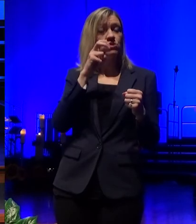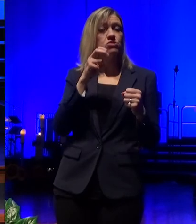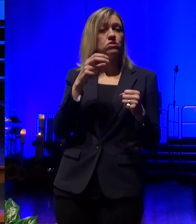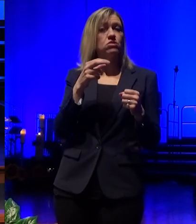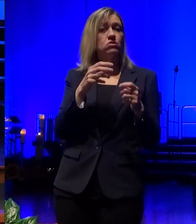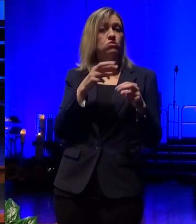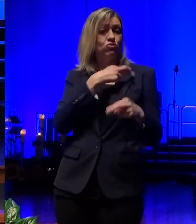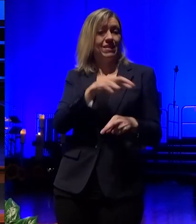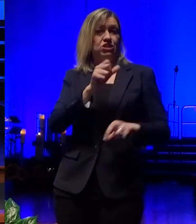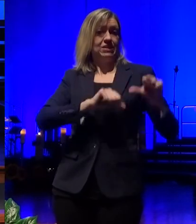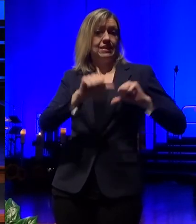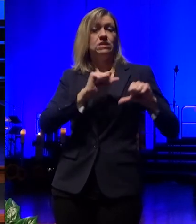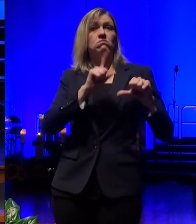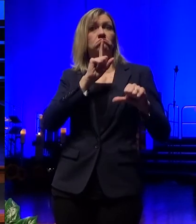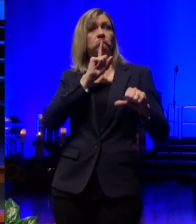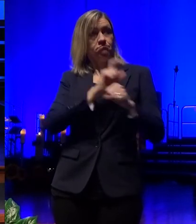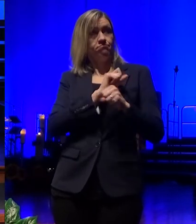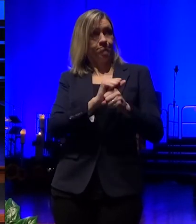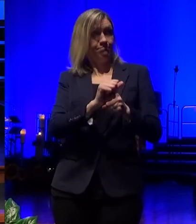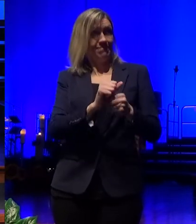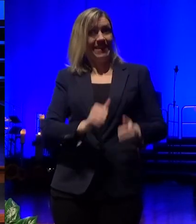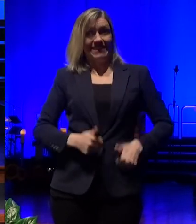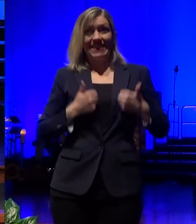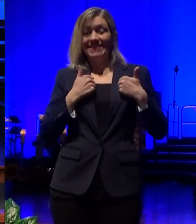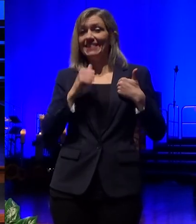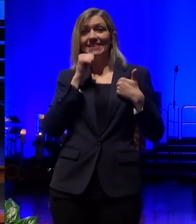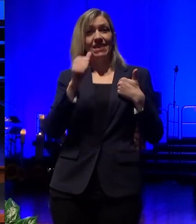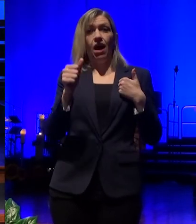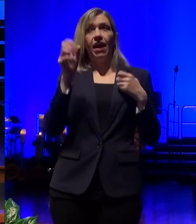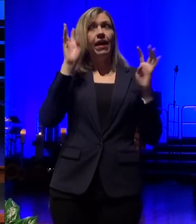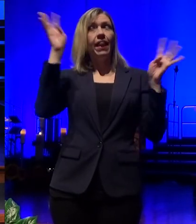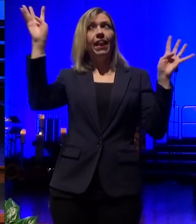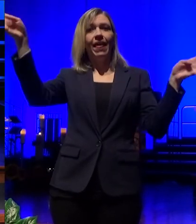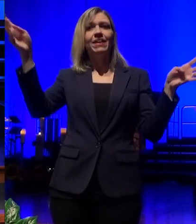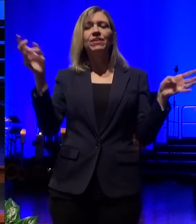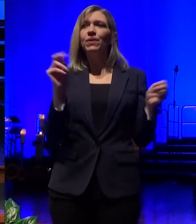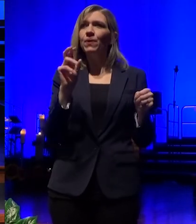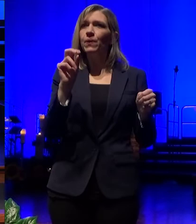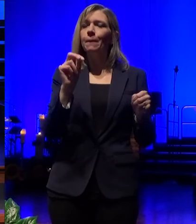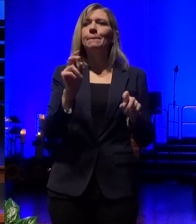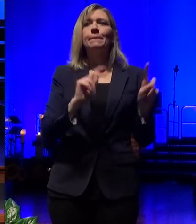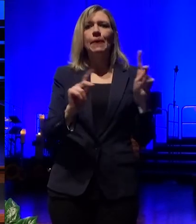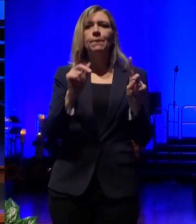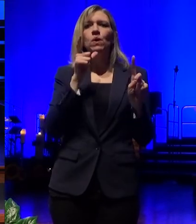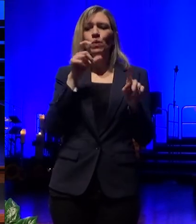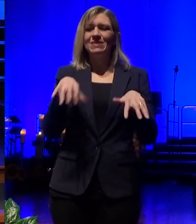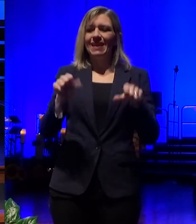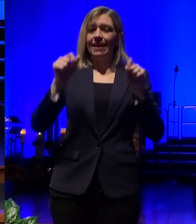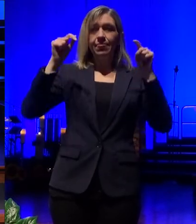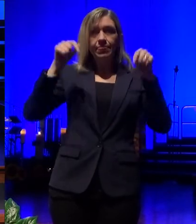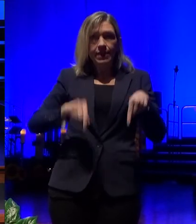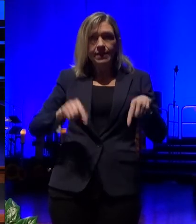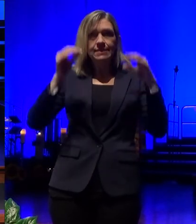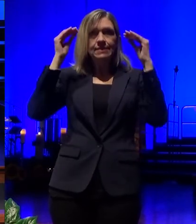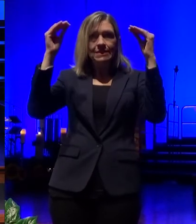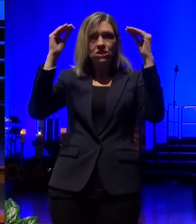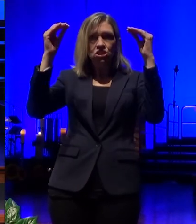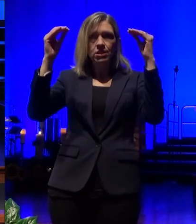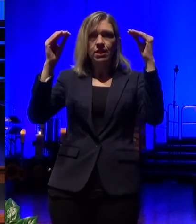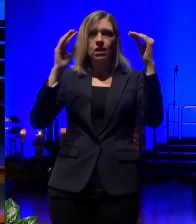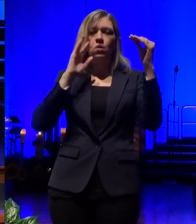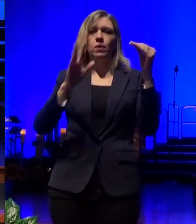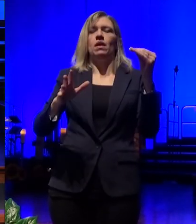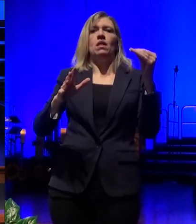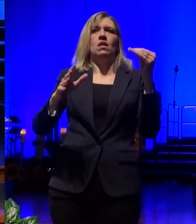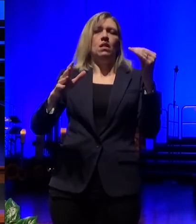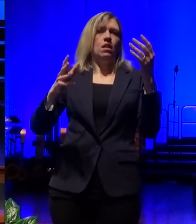do exist. It's not an urban myth. They do exist. People who take this teaching and will pound us over the